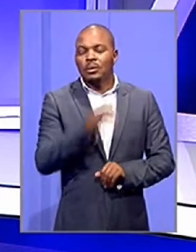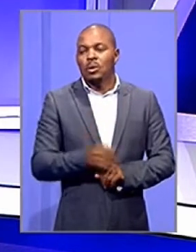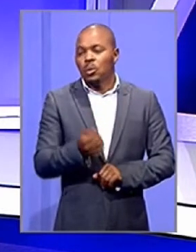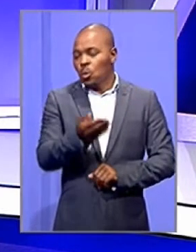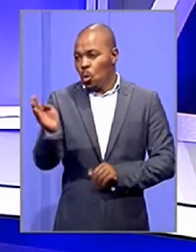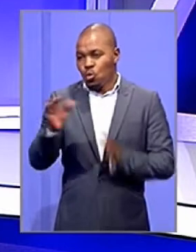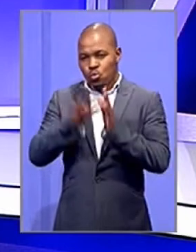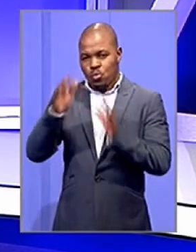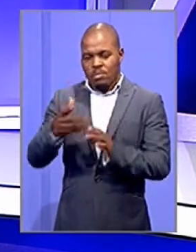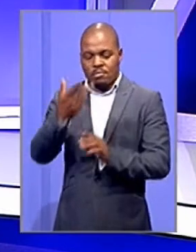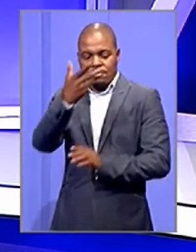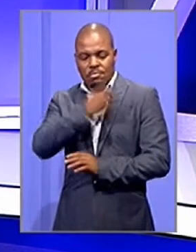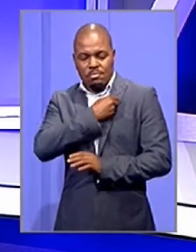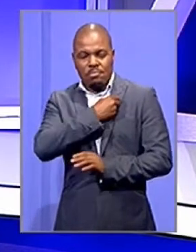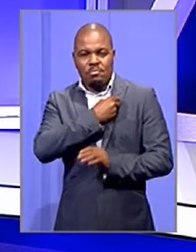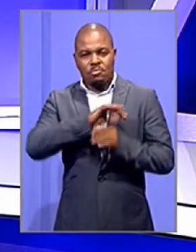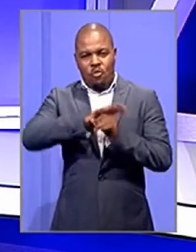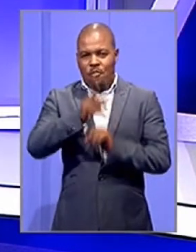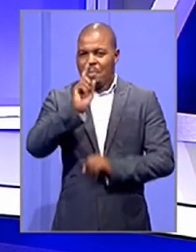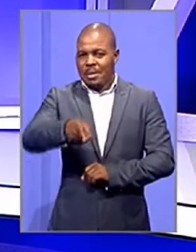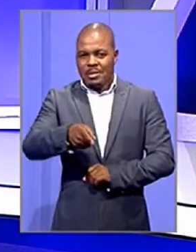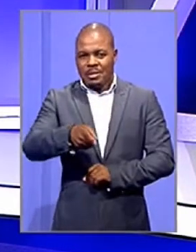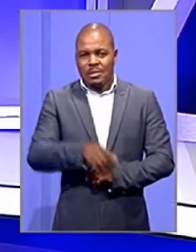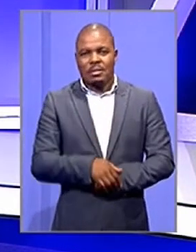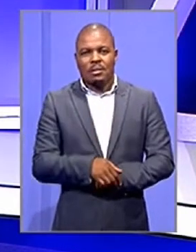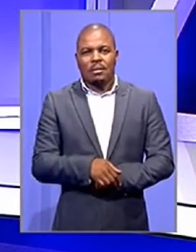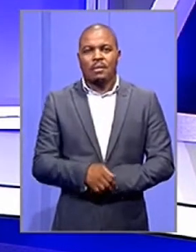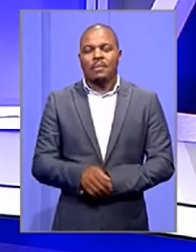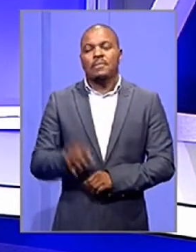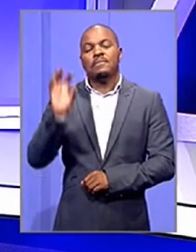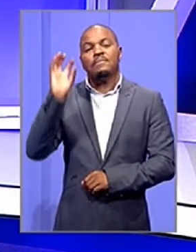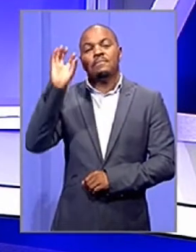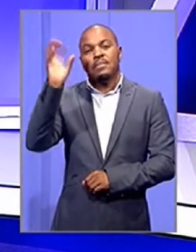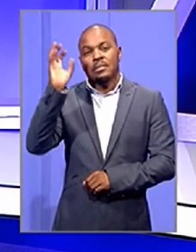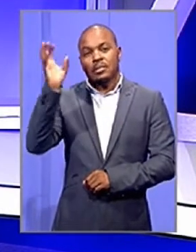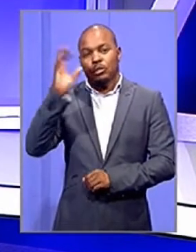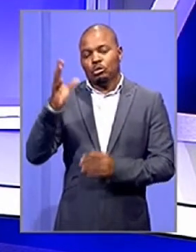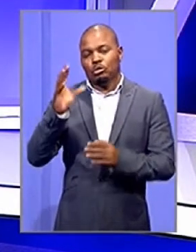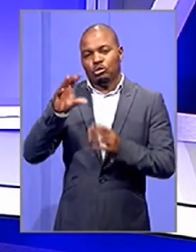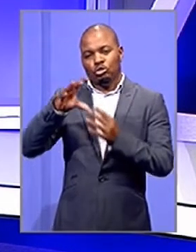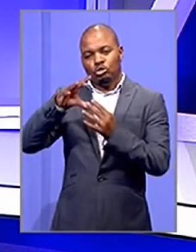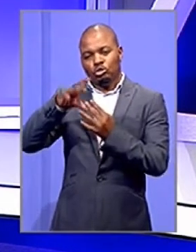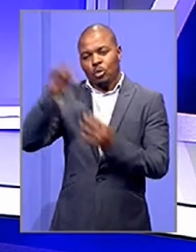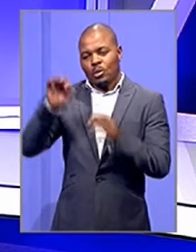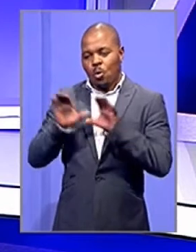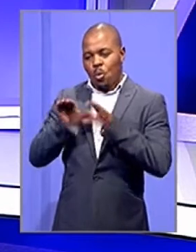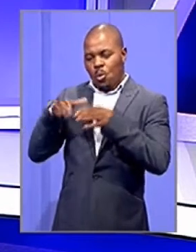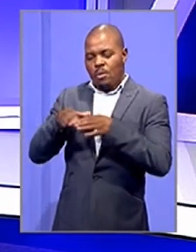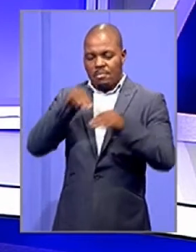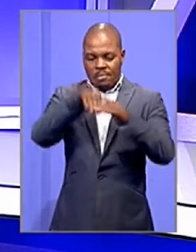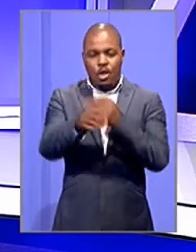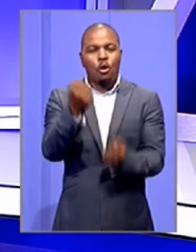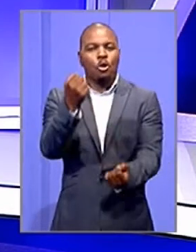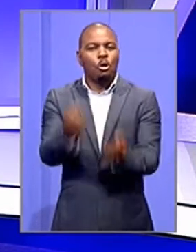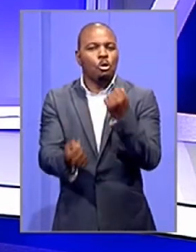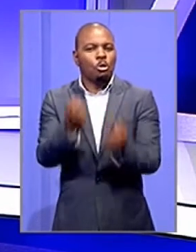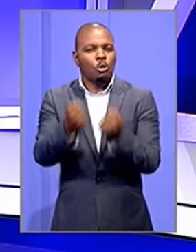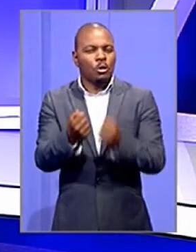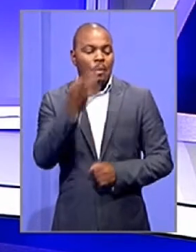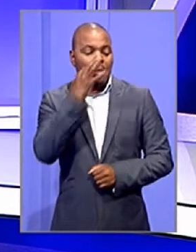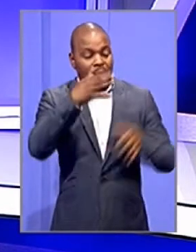go tlhabiwa moento wa COVID-19. Ba mokgatlho wa Free State Choice ba išitše yunibesithi kgorongtsheko go